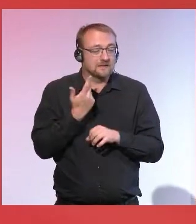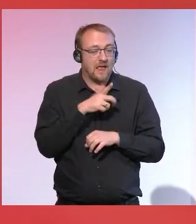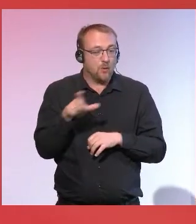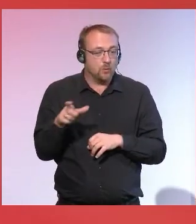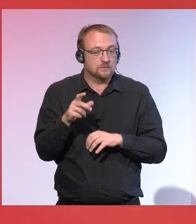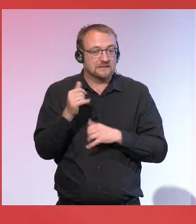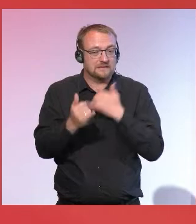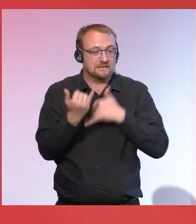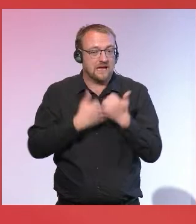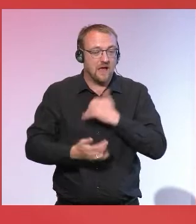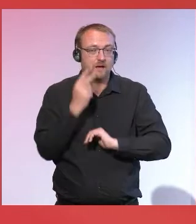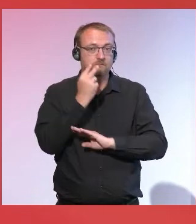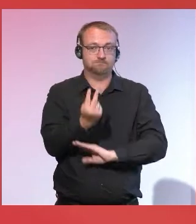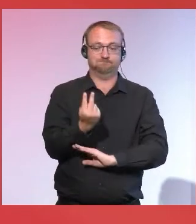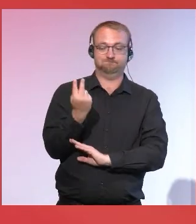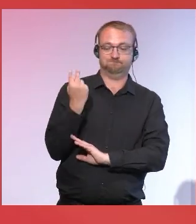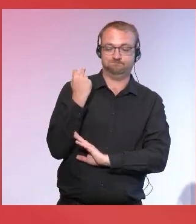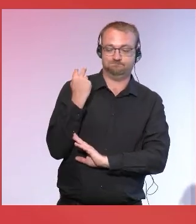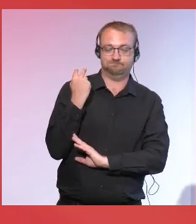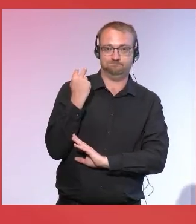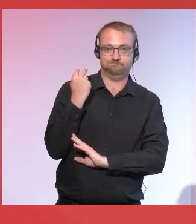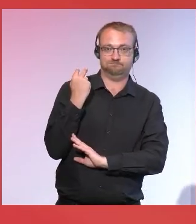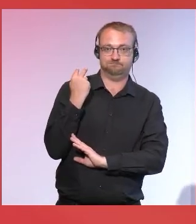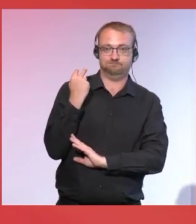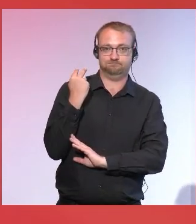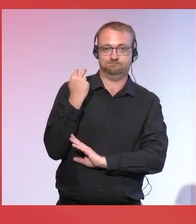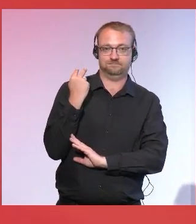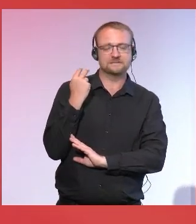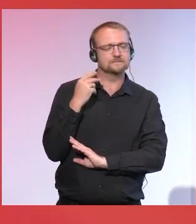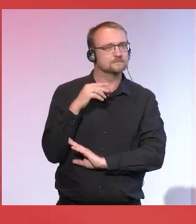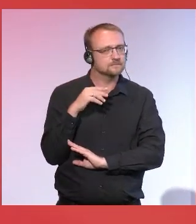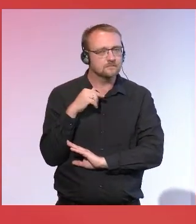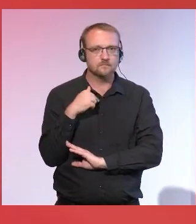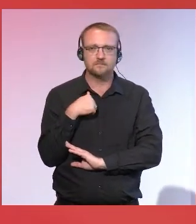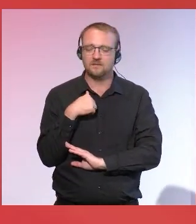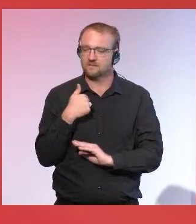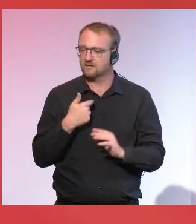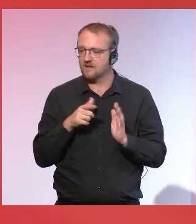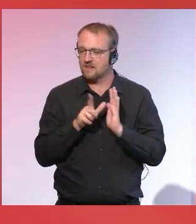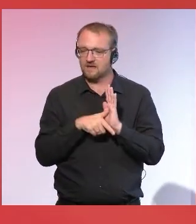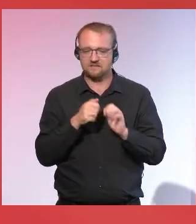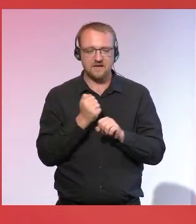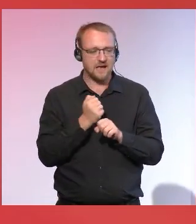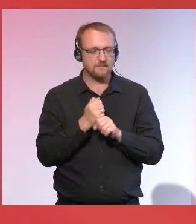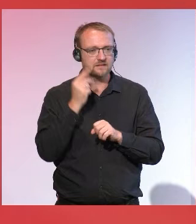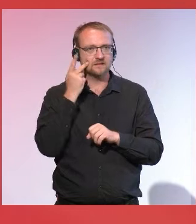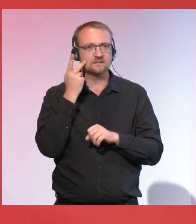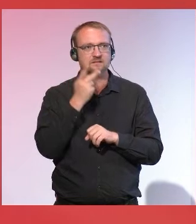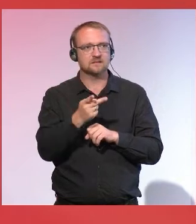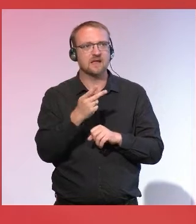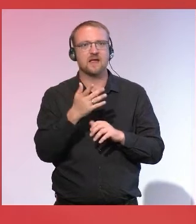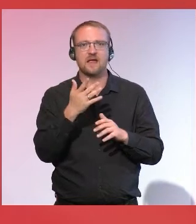our kind of historic cultural memory. I mean, I walk around Linz and I see lots of buildings from more than 200, 300 years